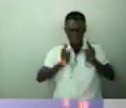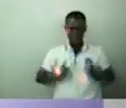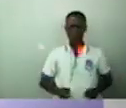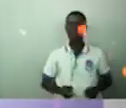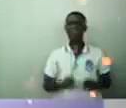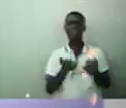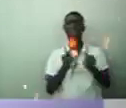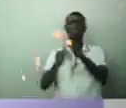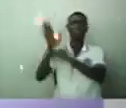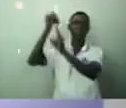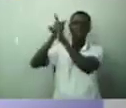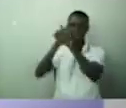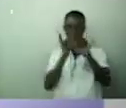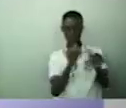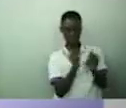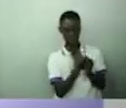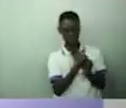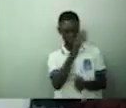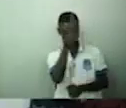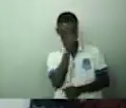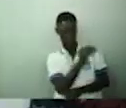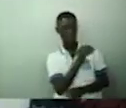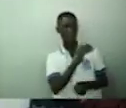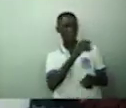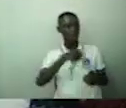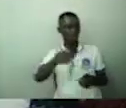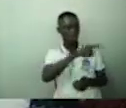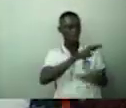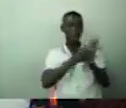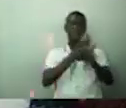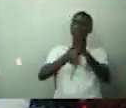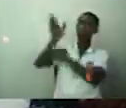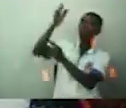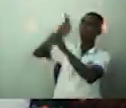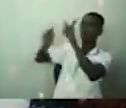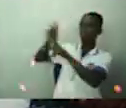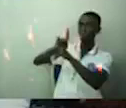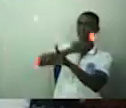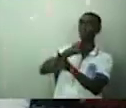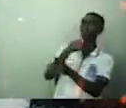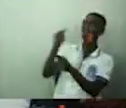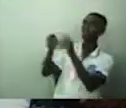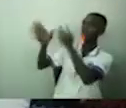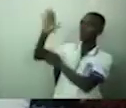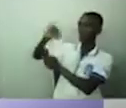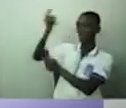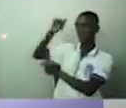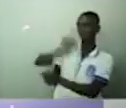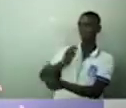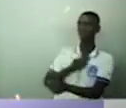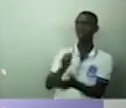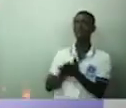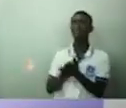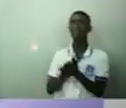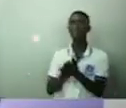with them. They will be his people, and God himself will be with them and be their God. And